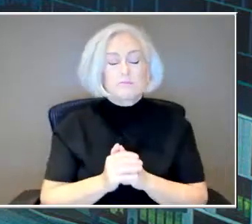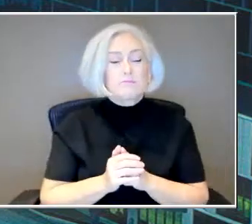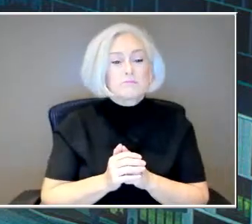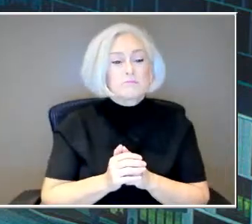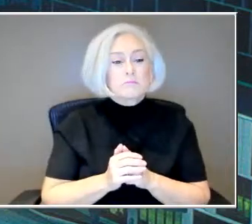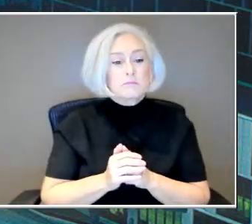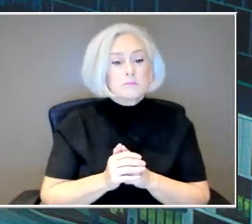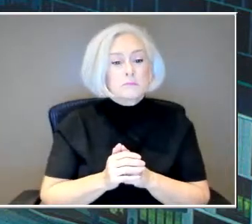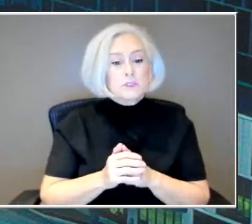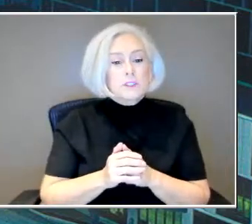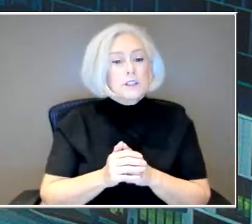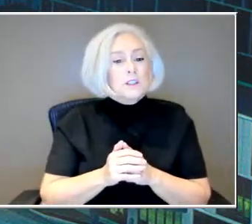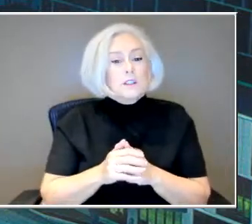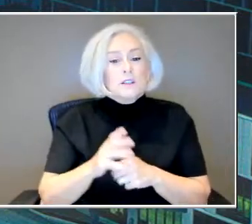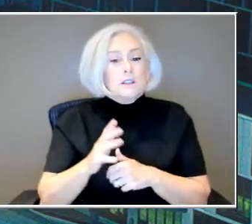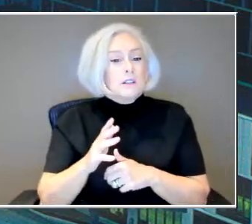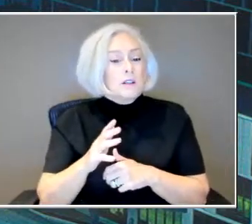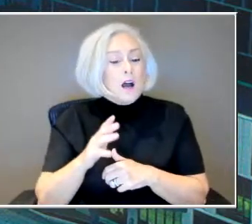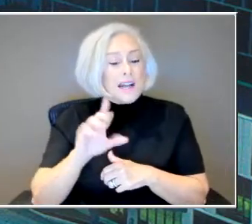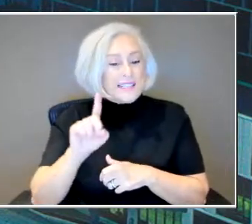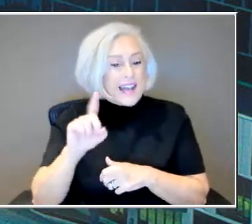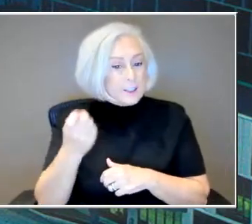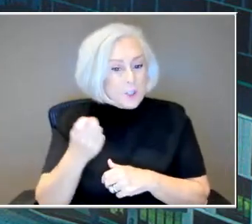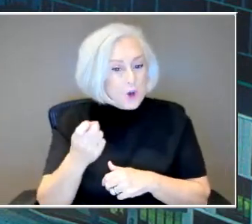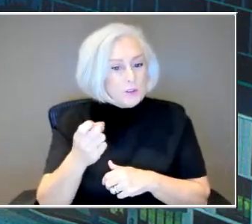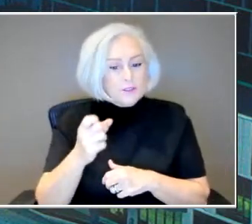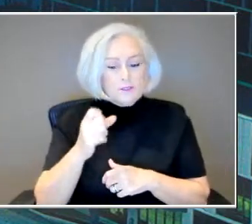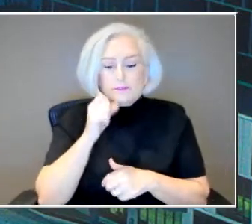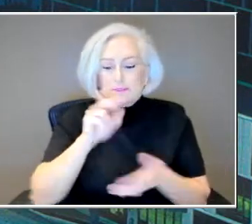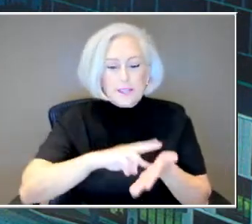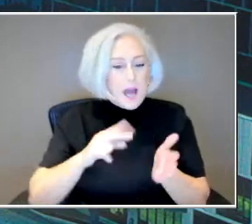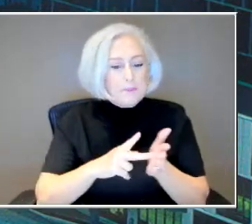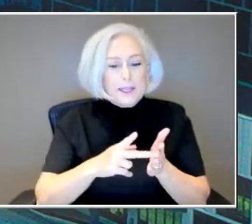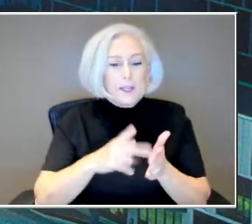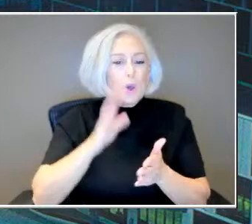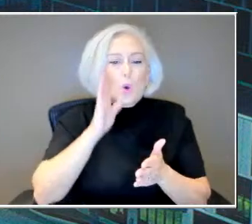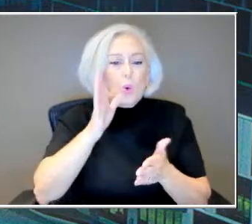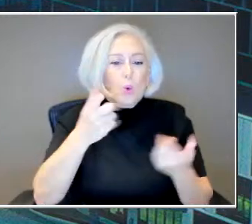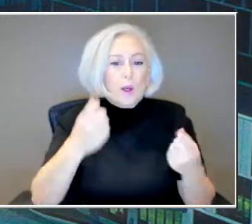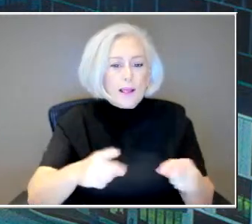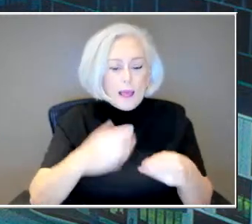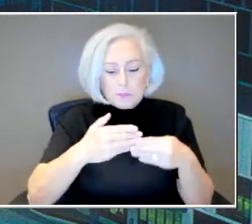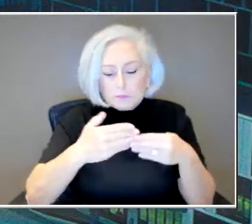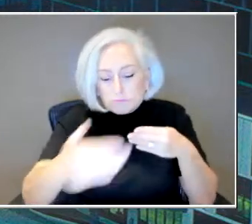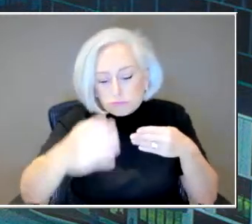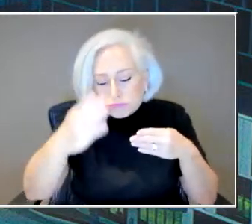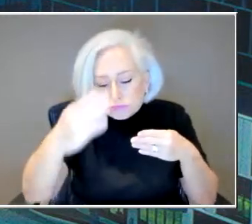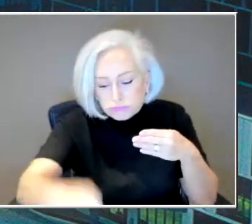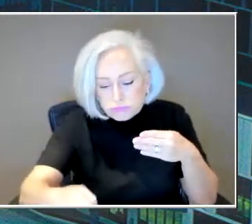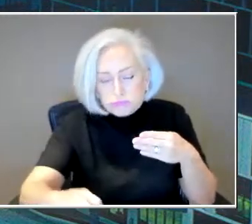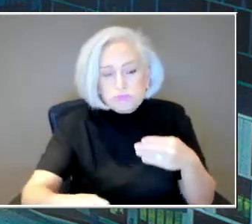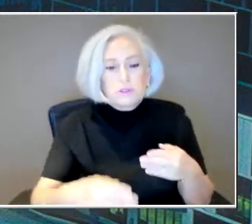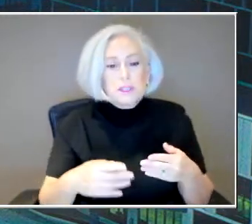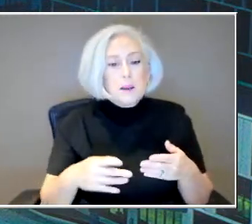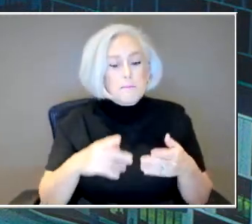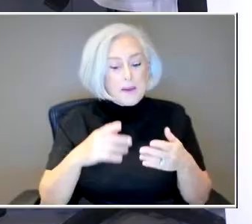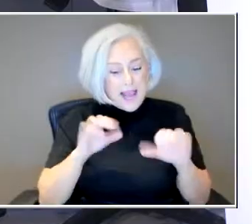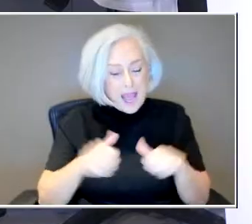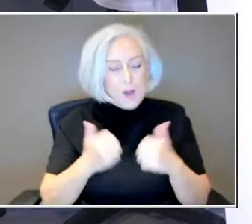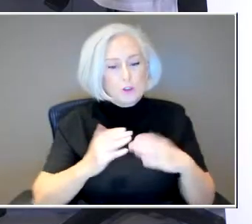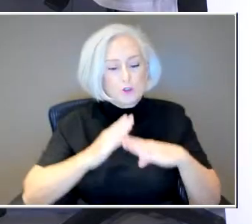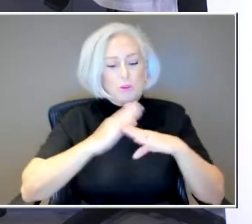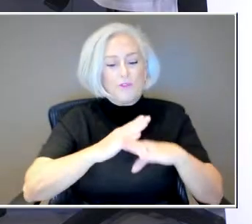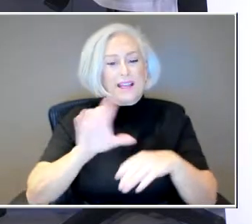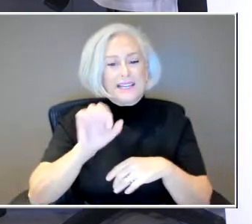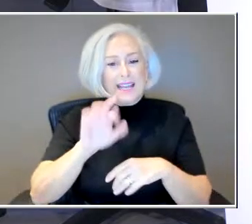not destiny, as Shobana said. Once we know a diagnosis, we can do a lot of things to prevent cancer from happening in many different ways. I want to talk about this